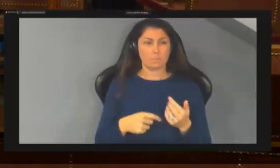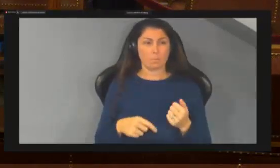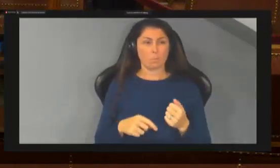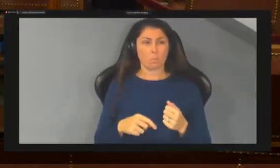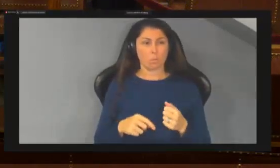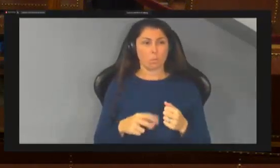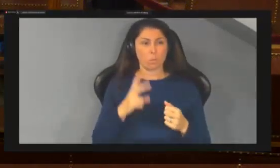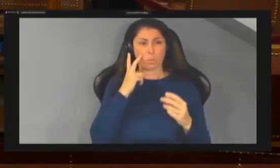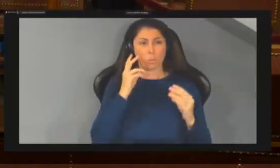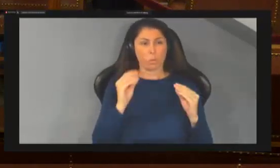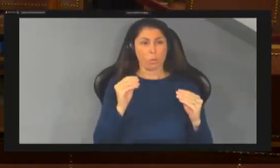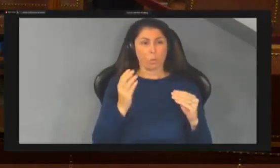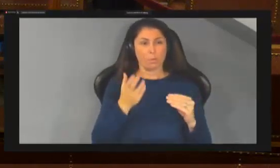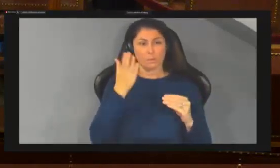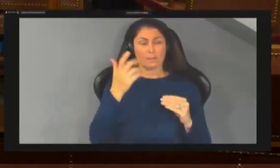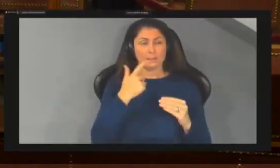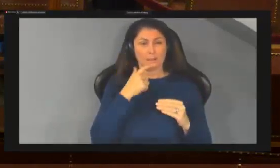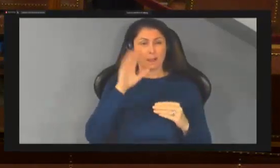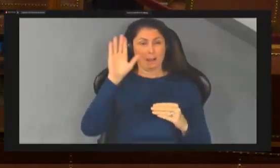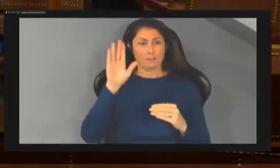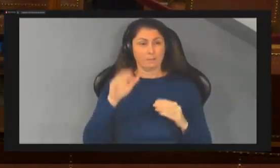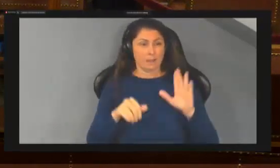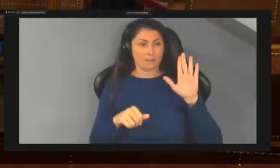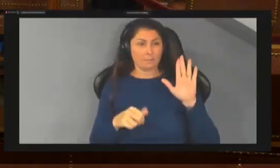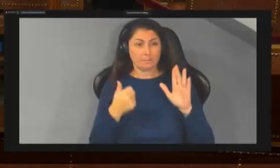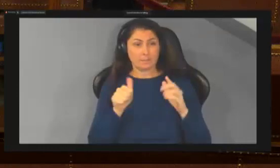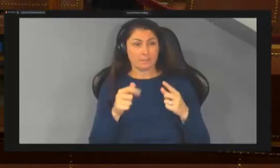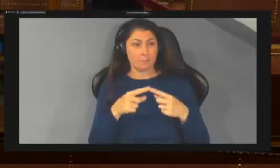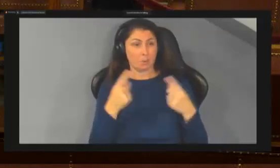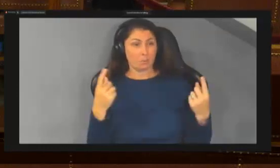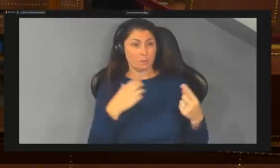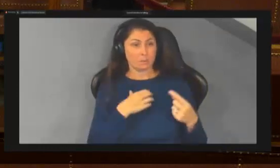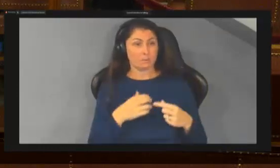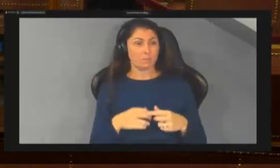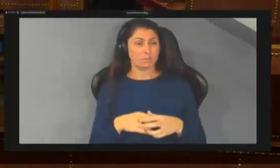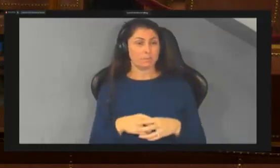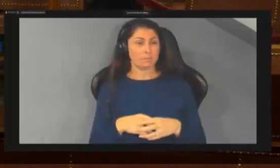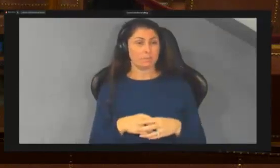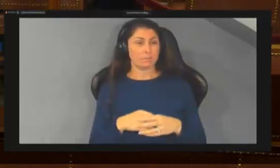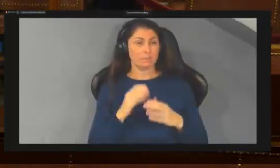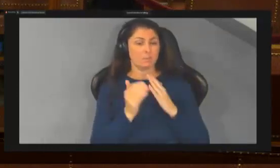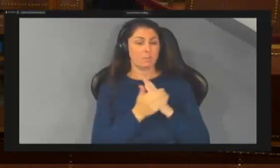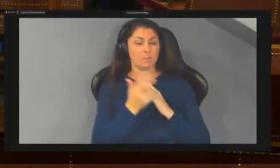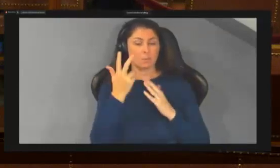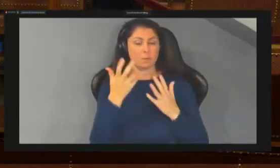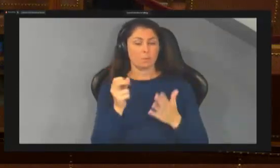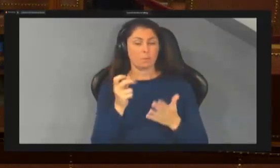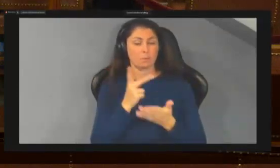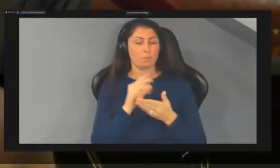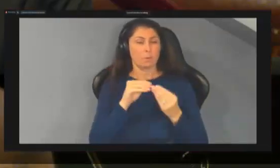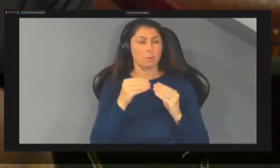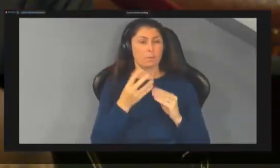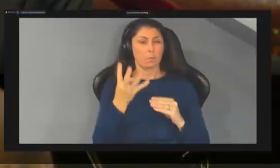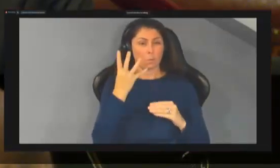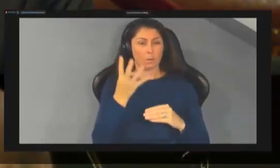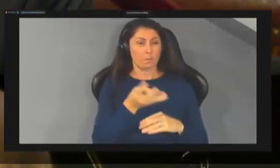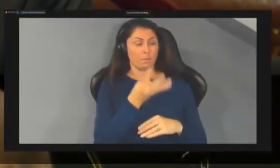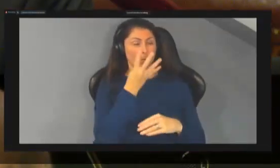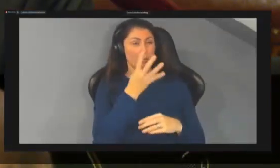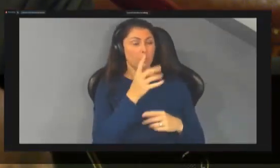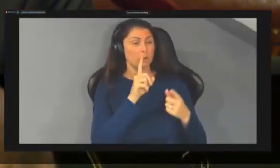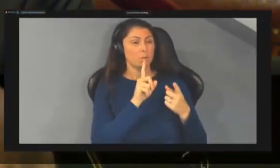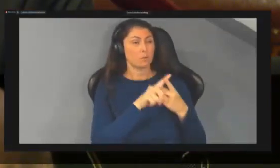Seeing none, all those in favor say aye. Aye. Any opposed? So much, thank you. Amendment three has been approved. Number four. Number four is to adjust